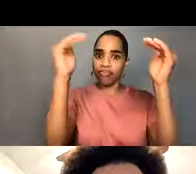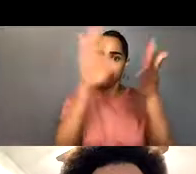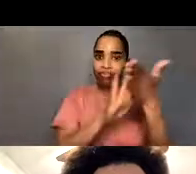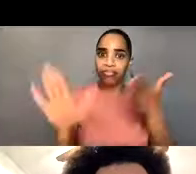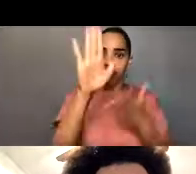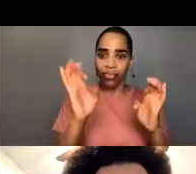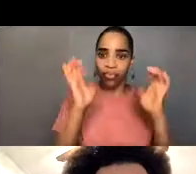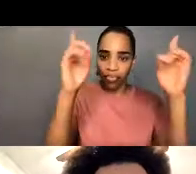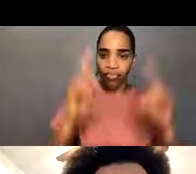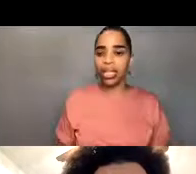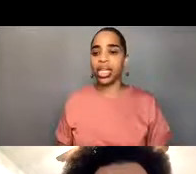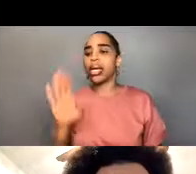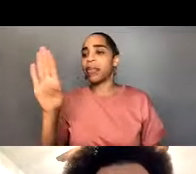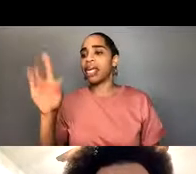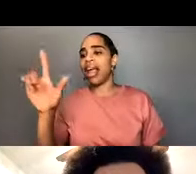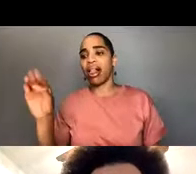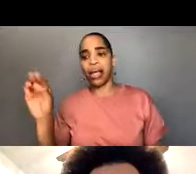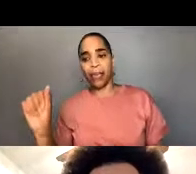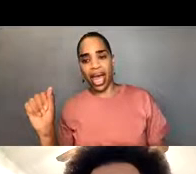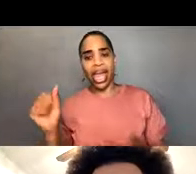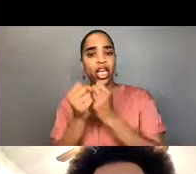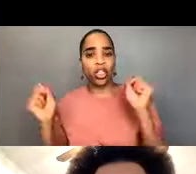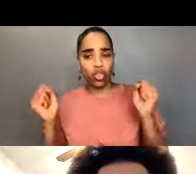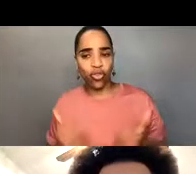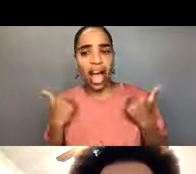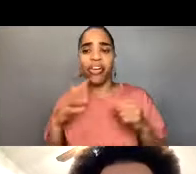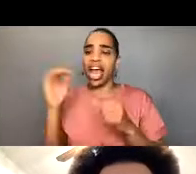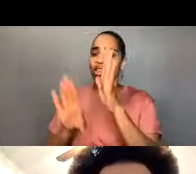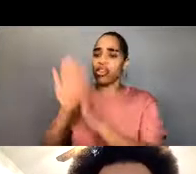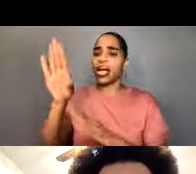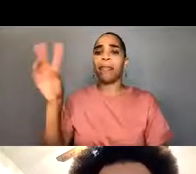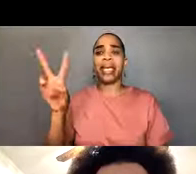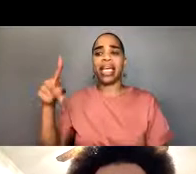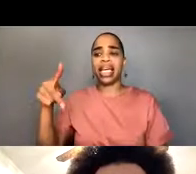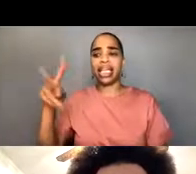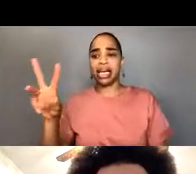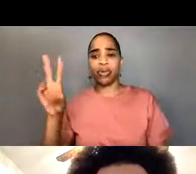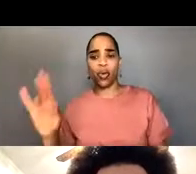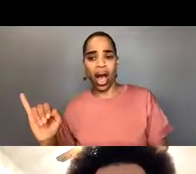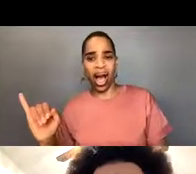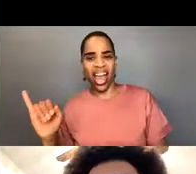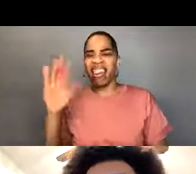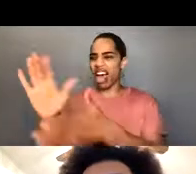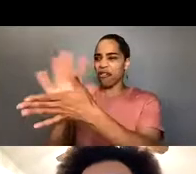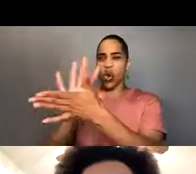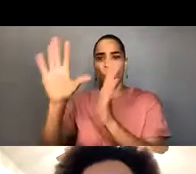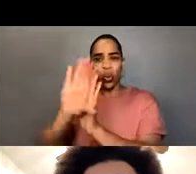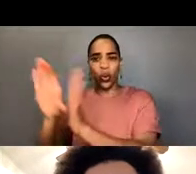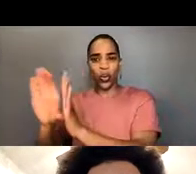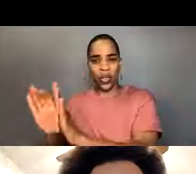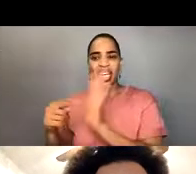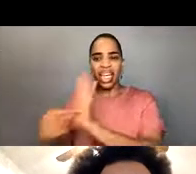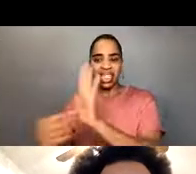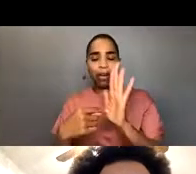have the BLMA, Surviving and Thriving at PWIs, a Photo Voice exhibit. We also have Nicholas